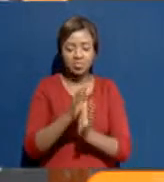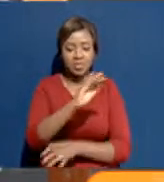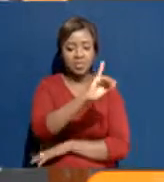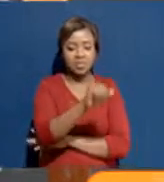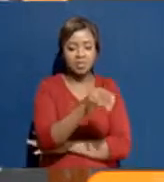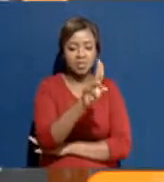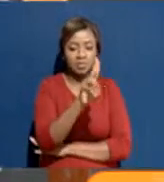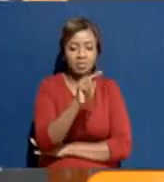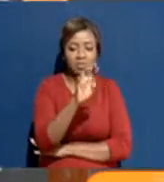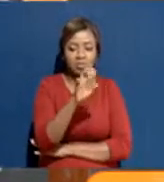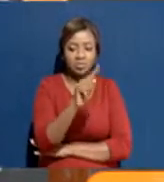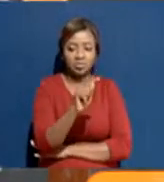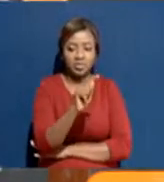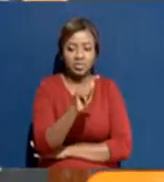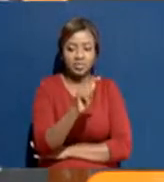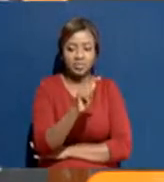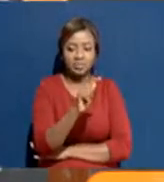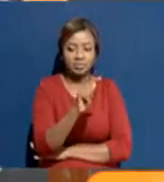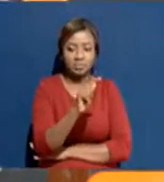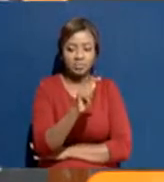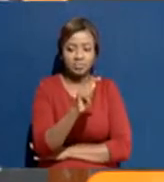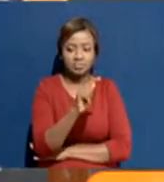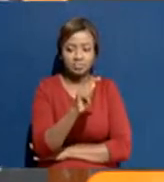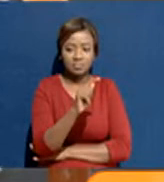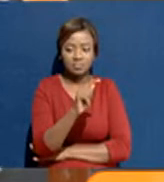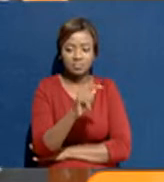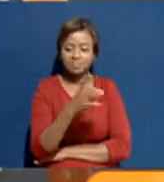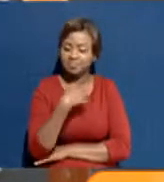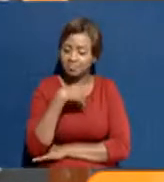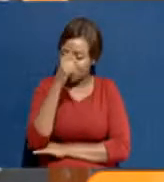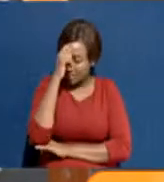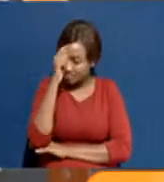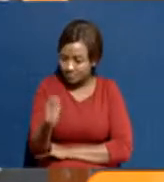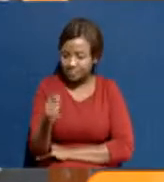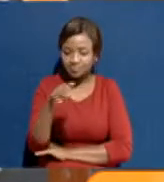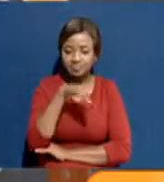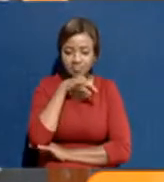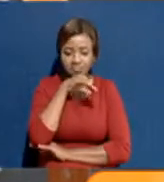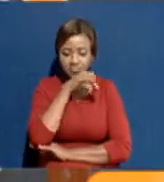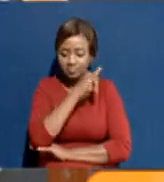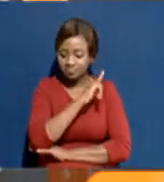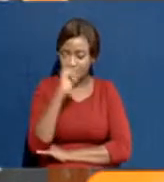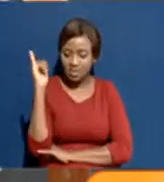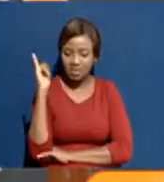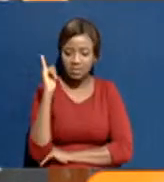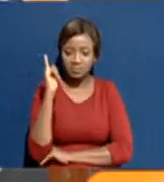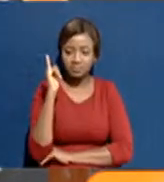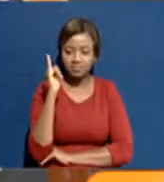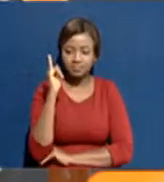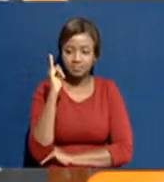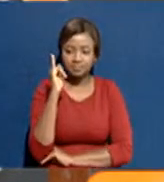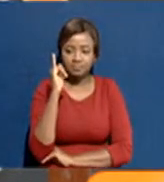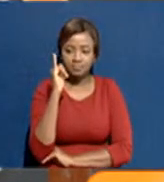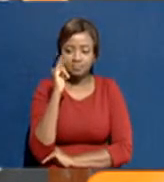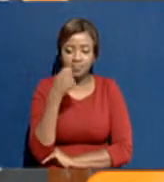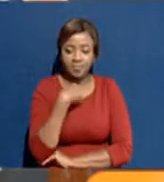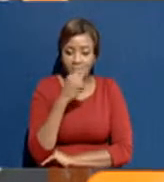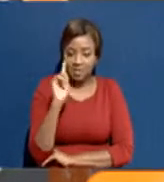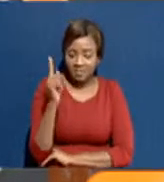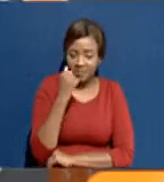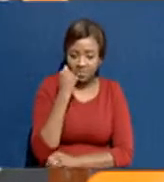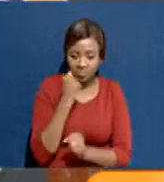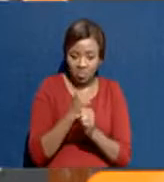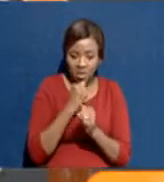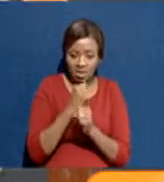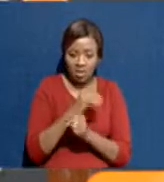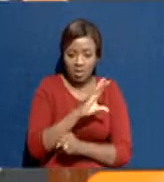Yes. First of all, I have a lot of respect for the Prime Minister. And my first job as a commissioner of the